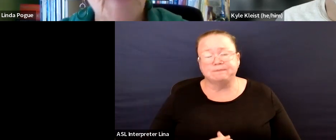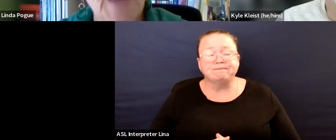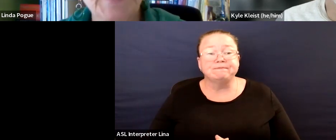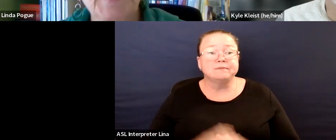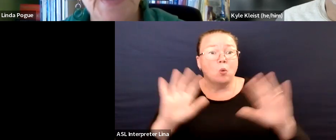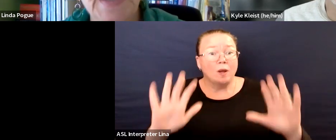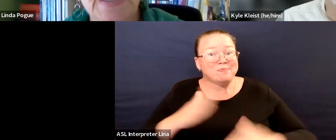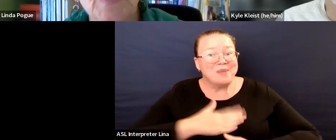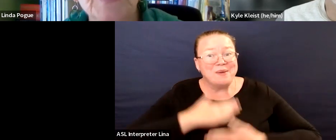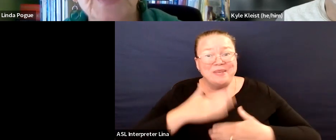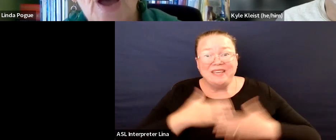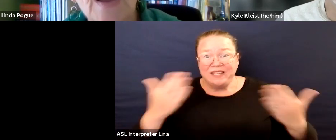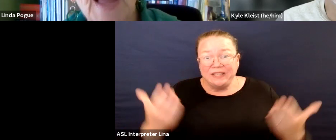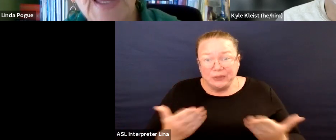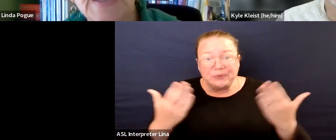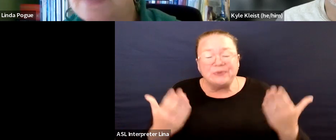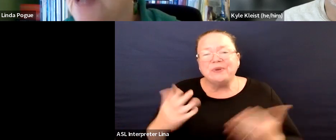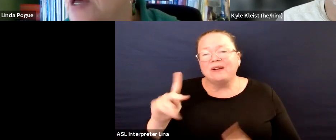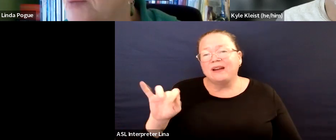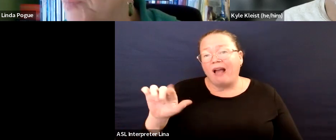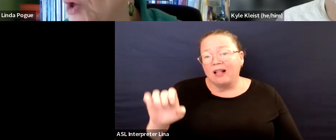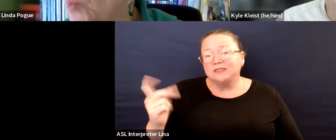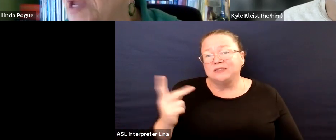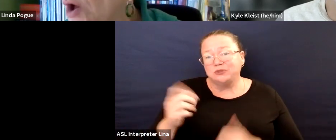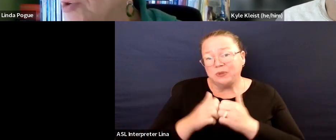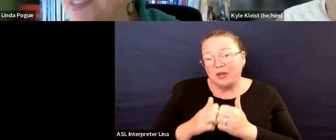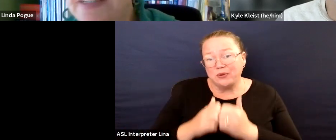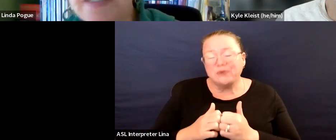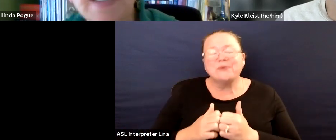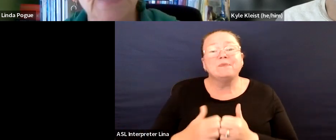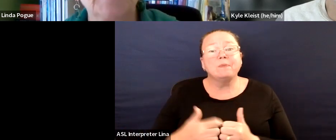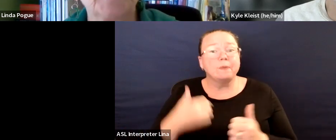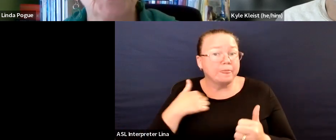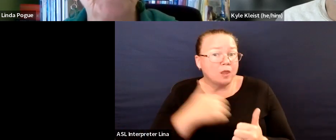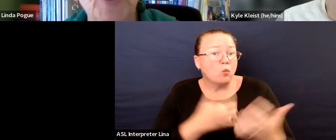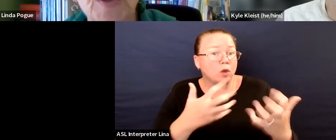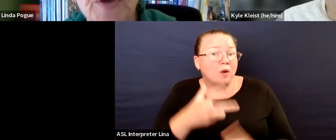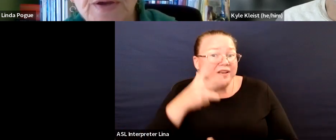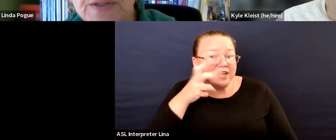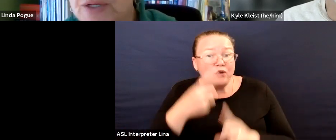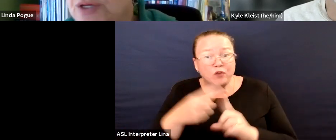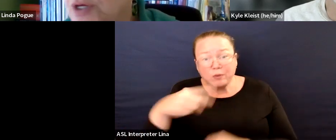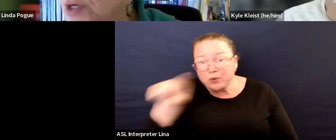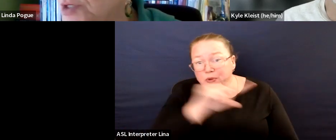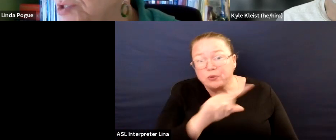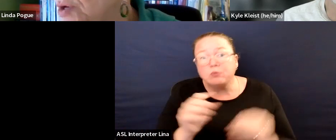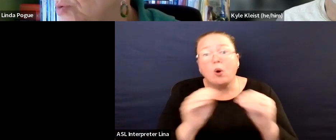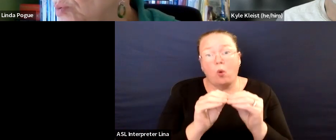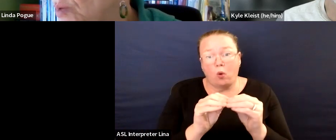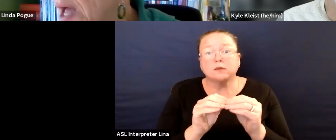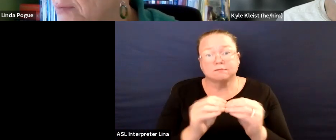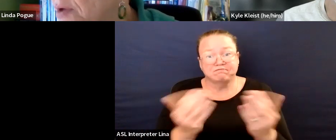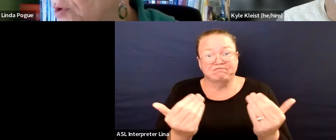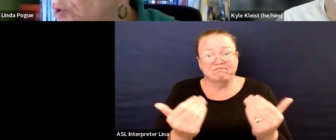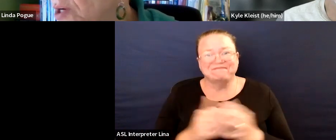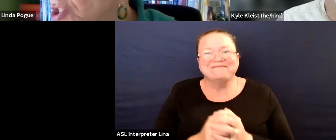Well, I'm happy to be here with Kyle, and we are interested in hearing from you further. So